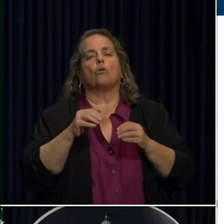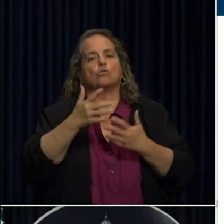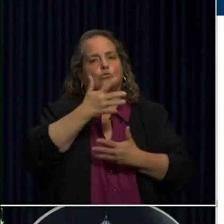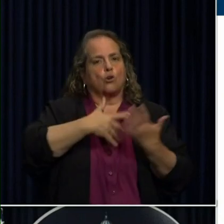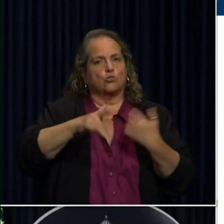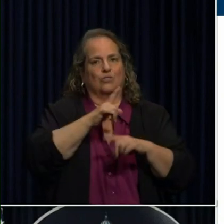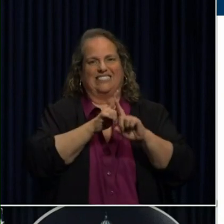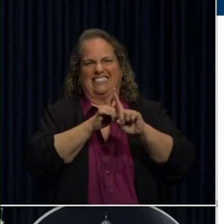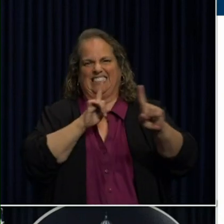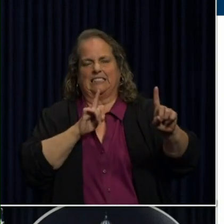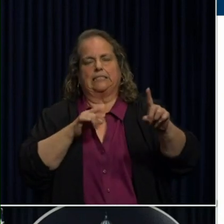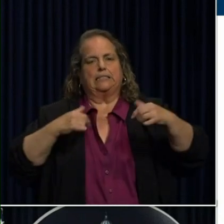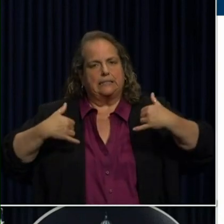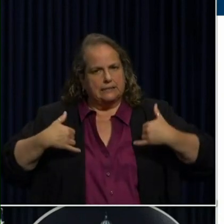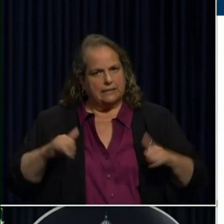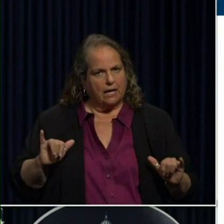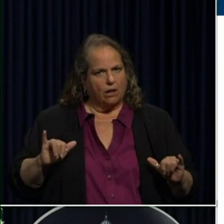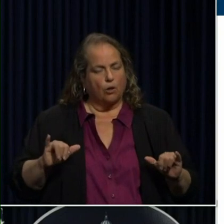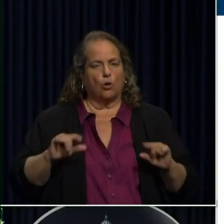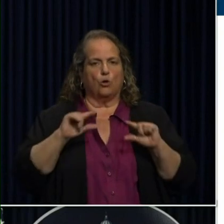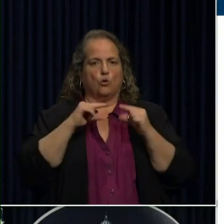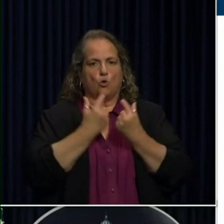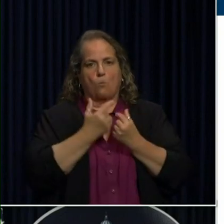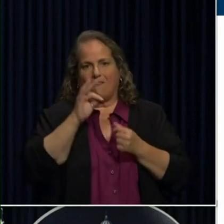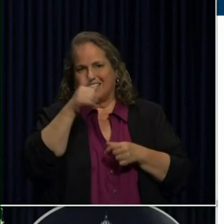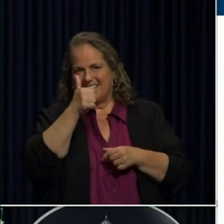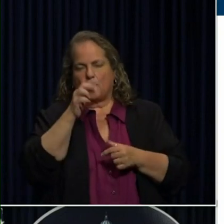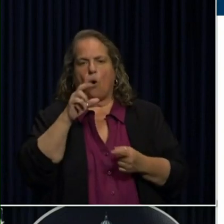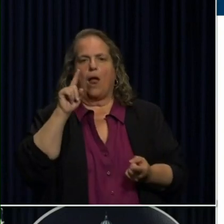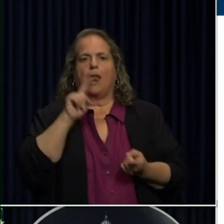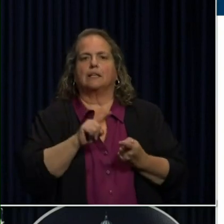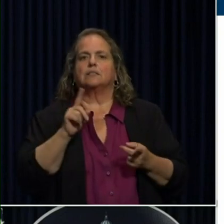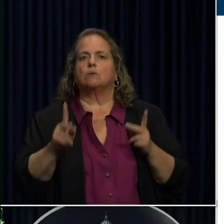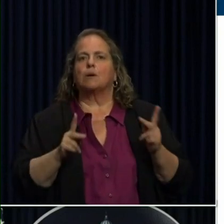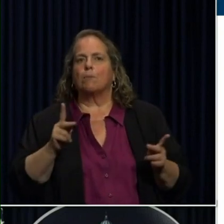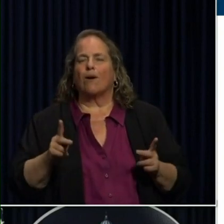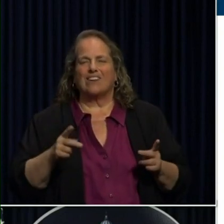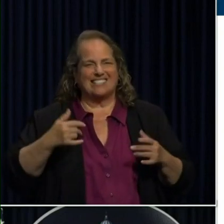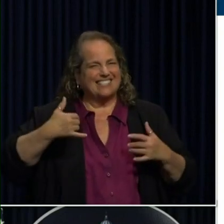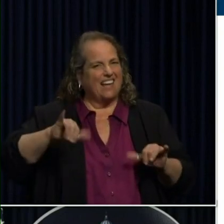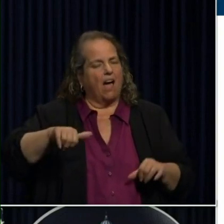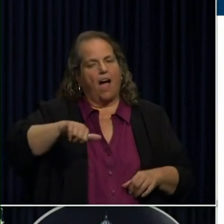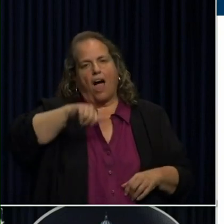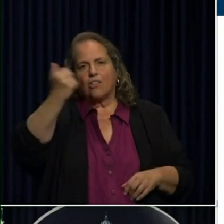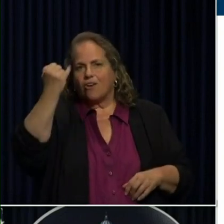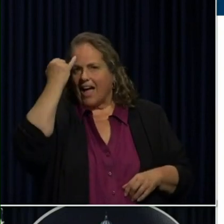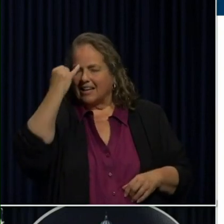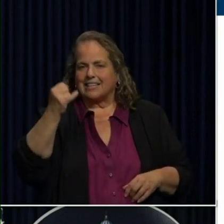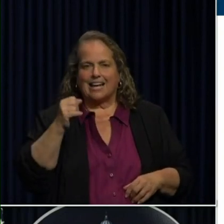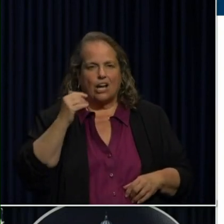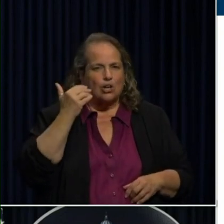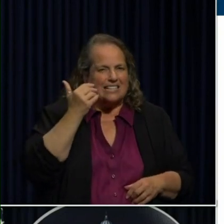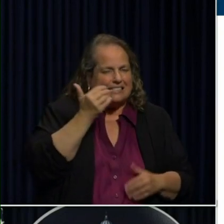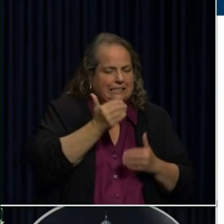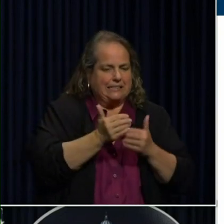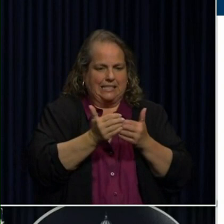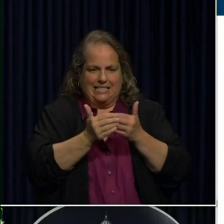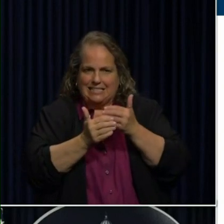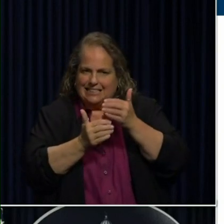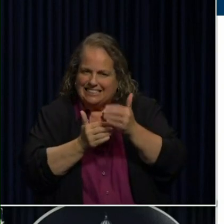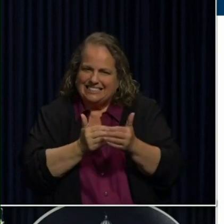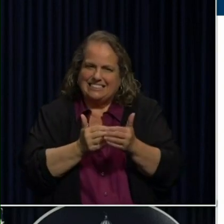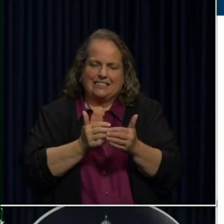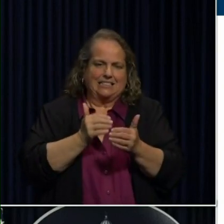distancing, and groups are 10 or less. So just another idea of how It's going to be gradually coming out of